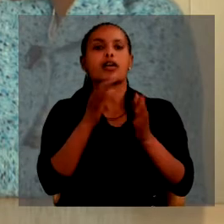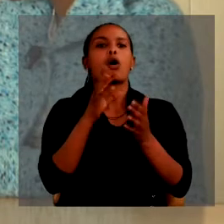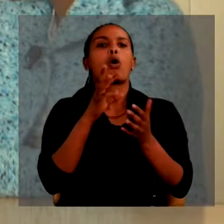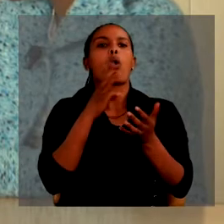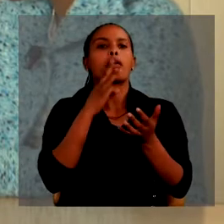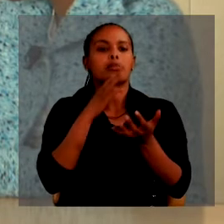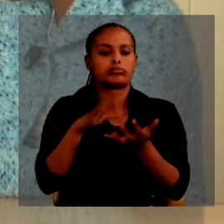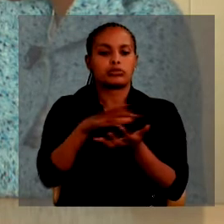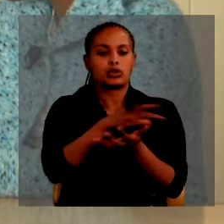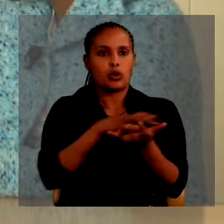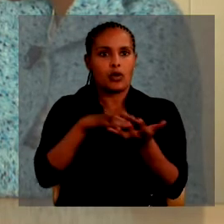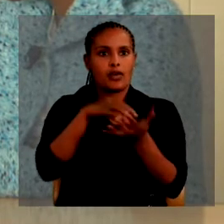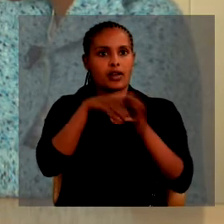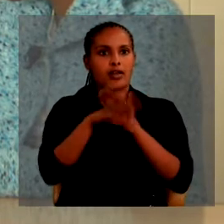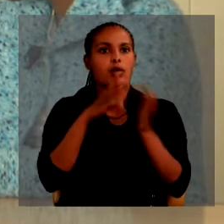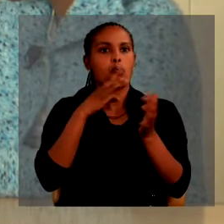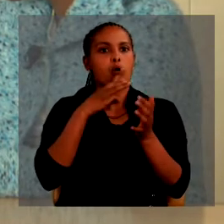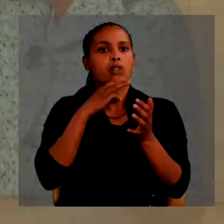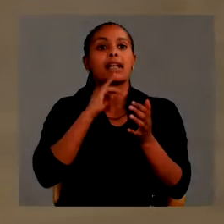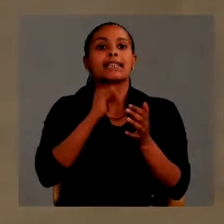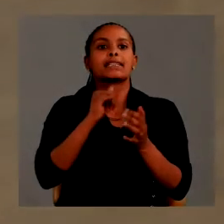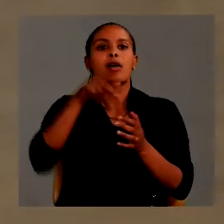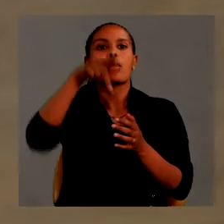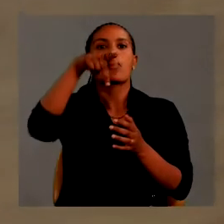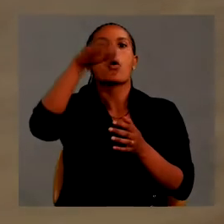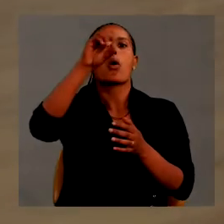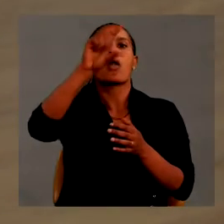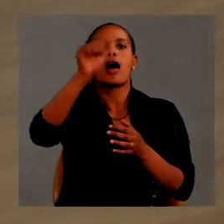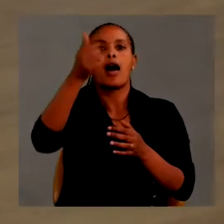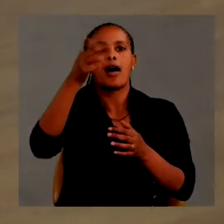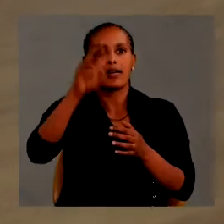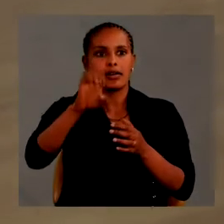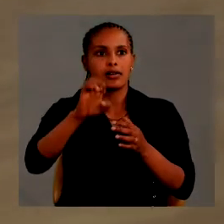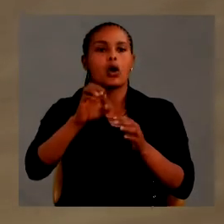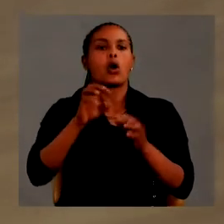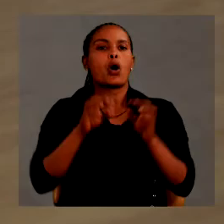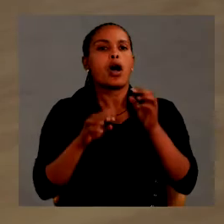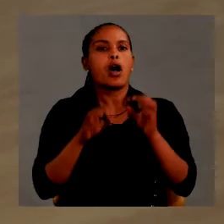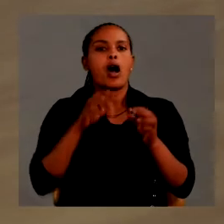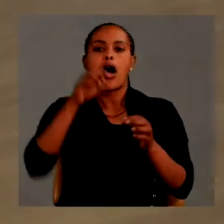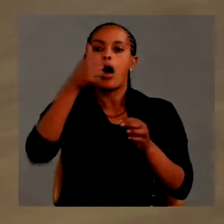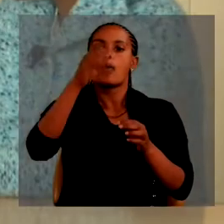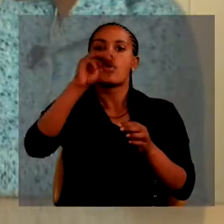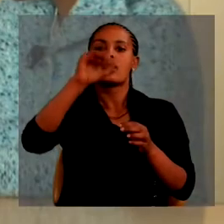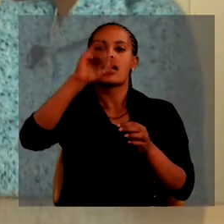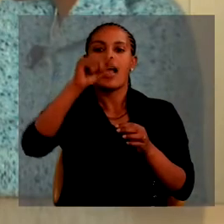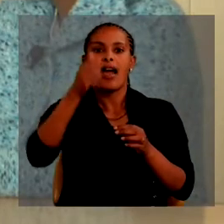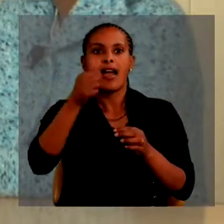in water. Because water is polar. Water is polar, ammonia is